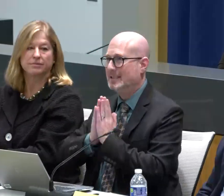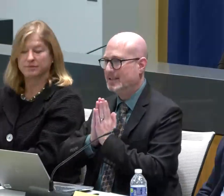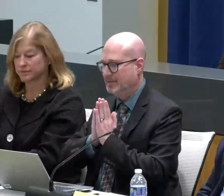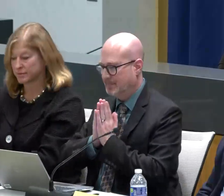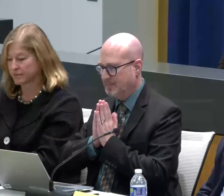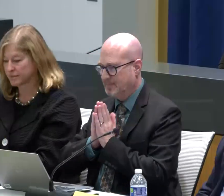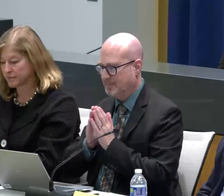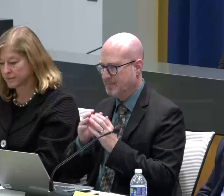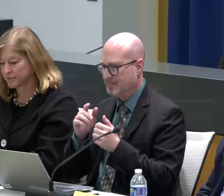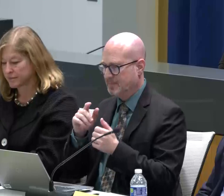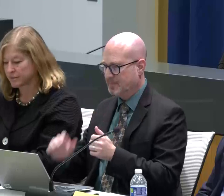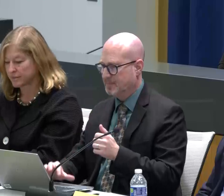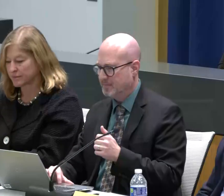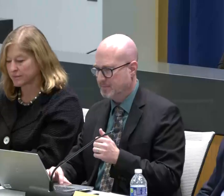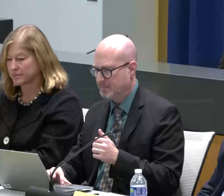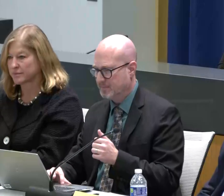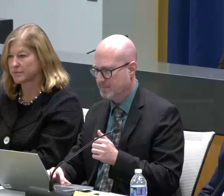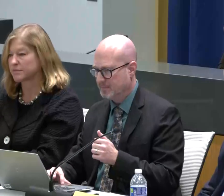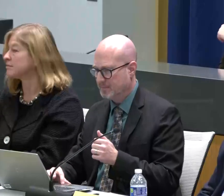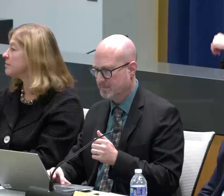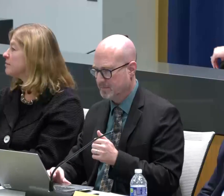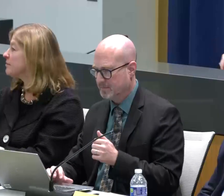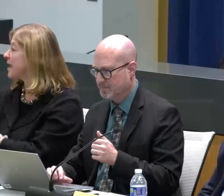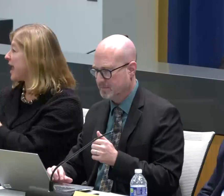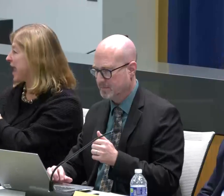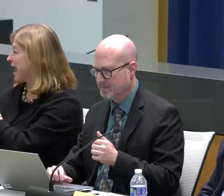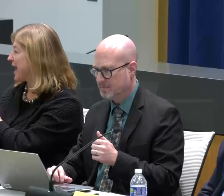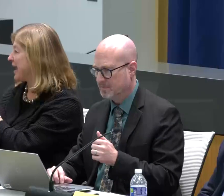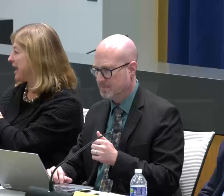So this question is asking,